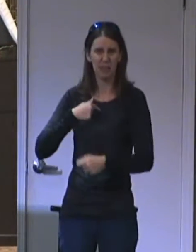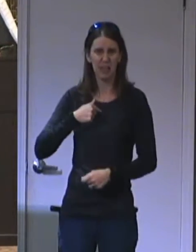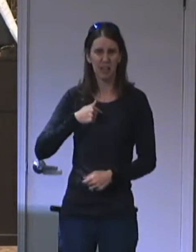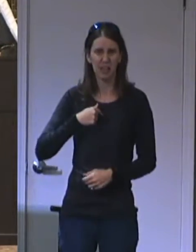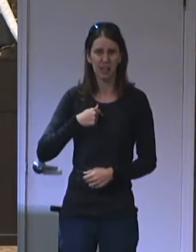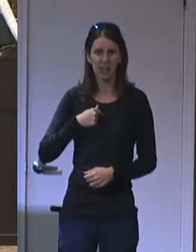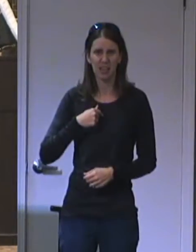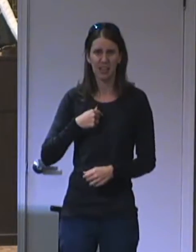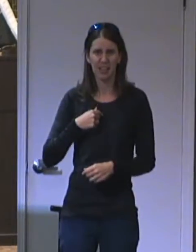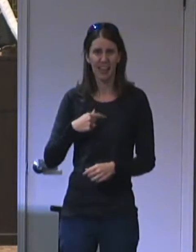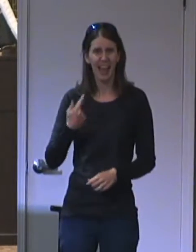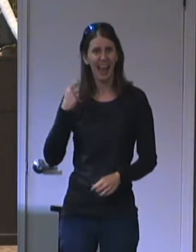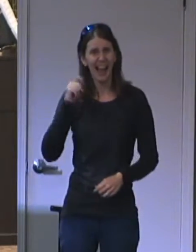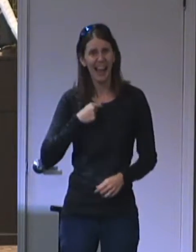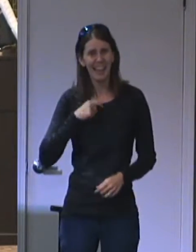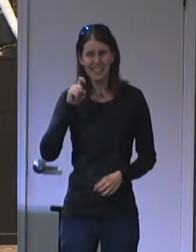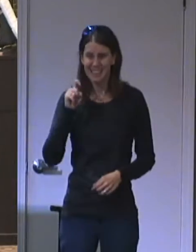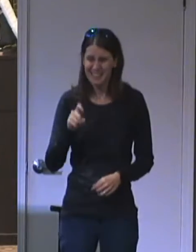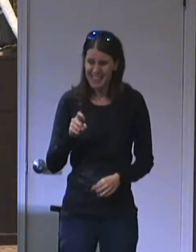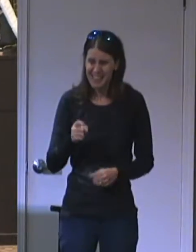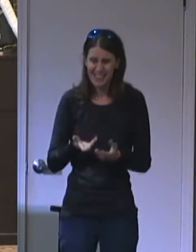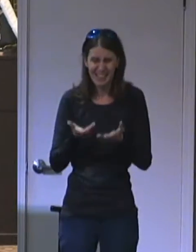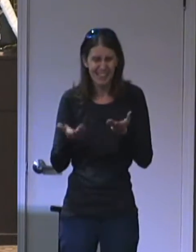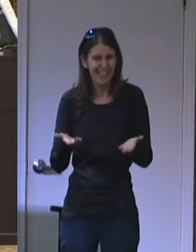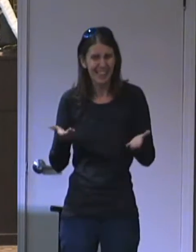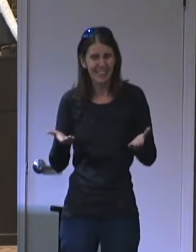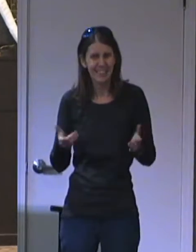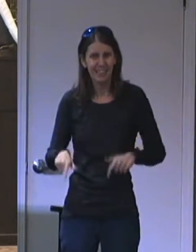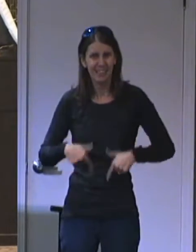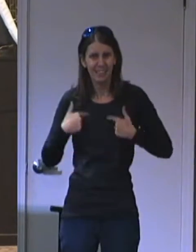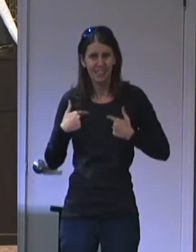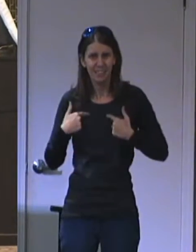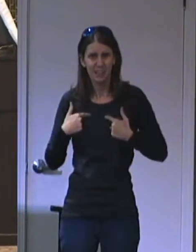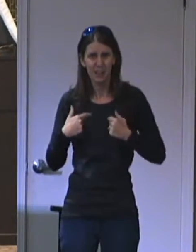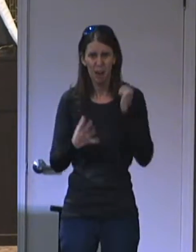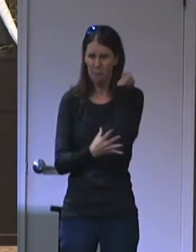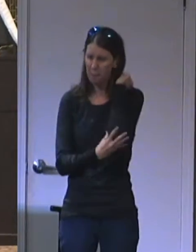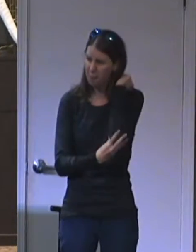for the basic necessities.